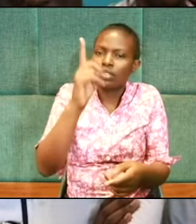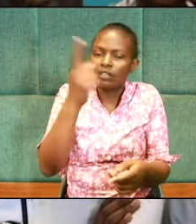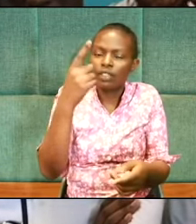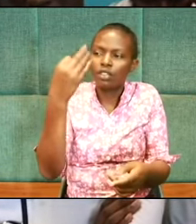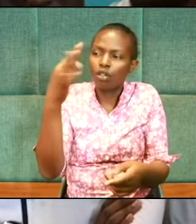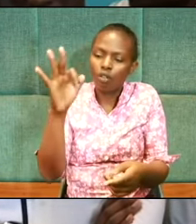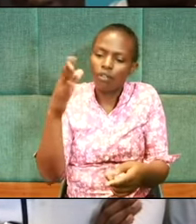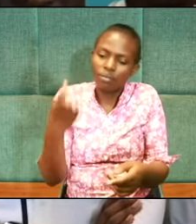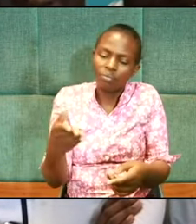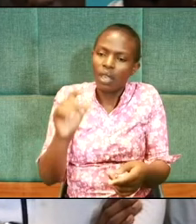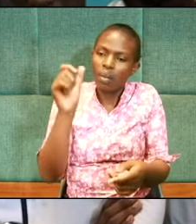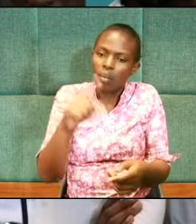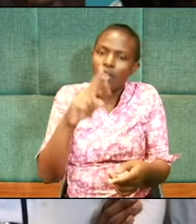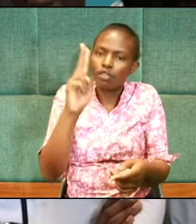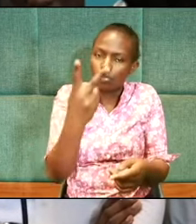February.